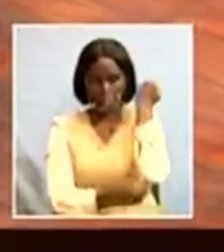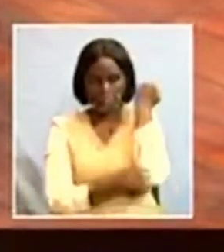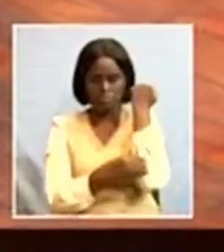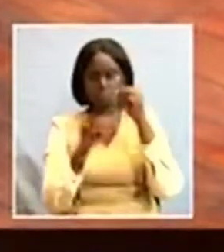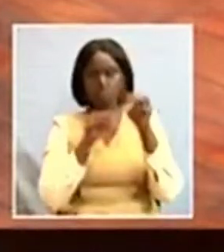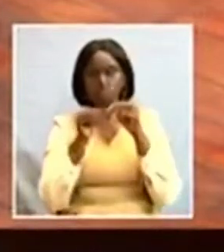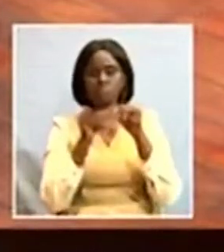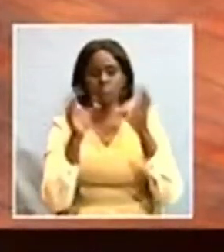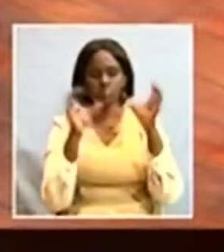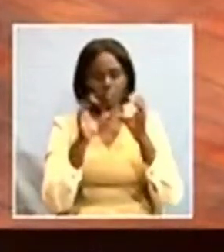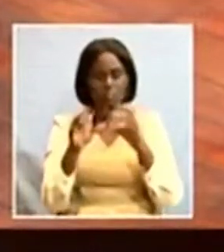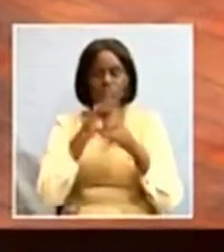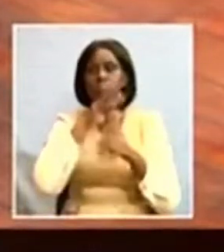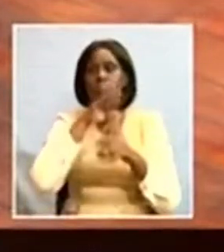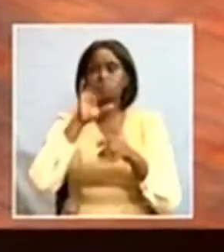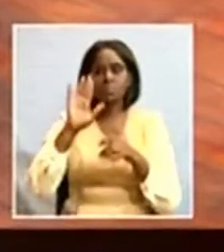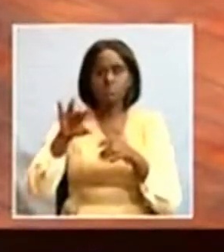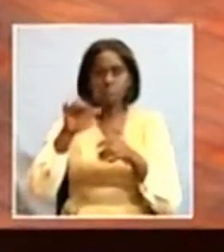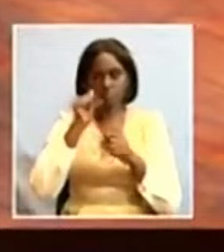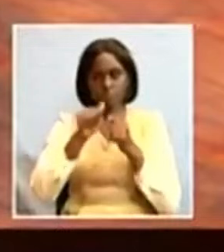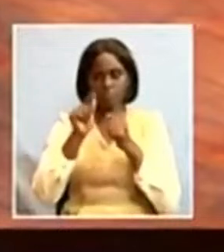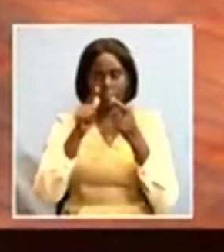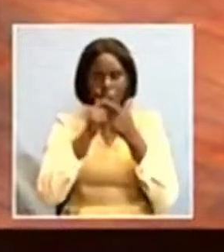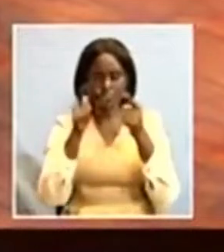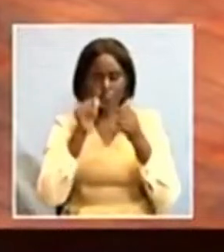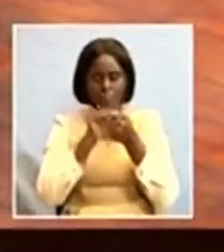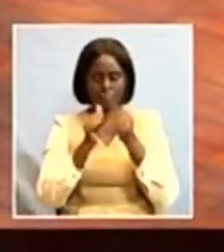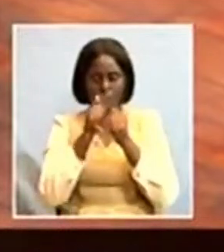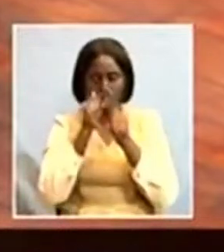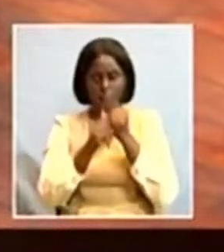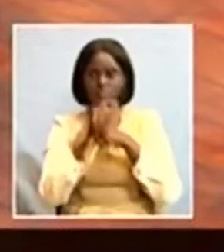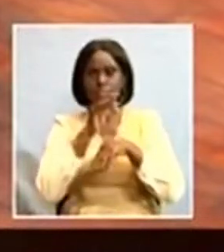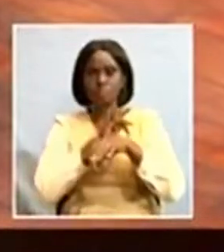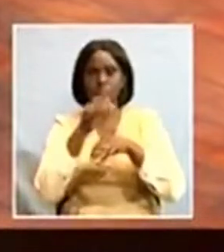of council dump site was largely due to lack of